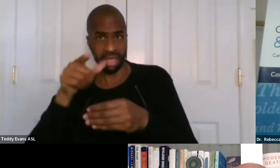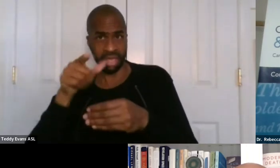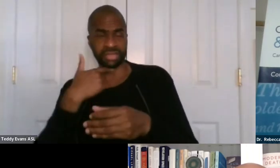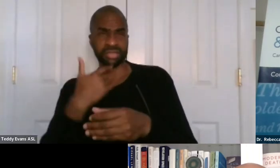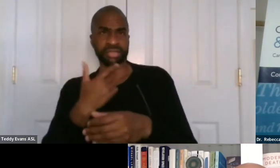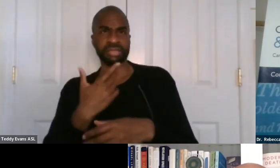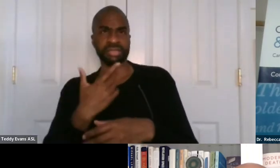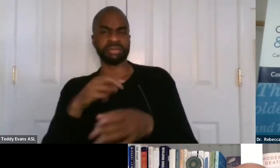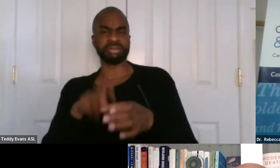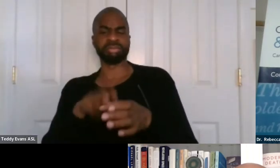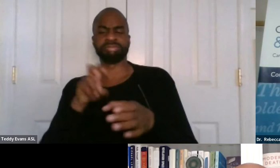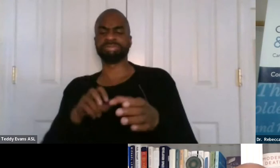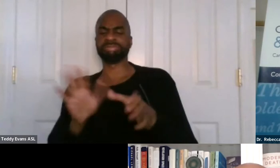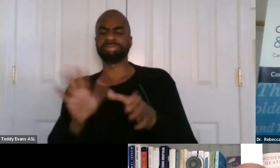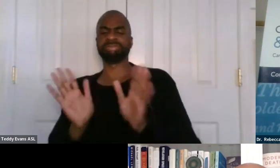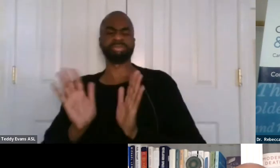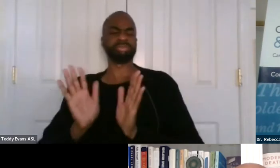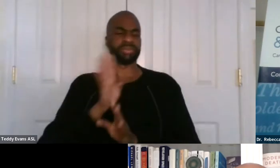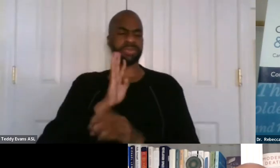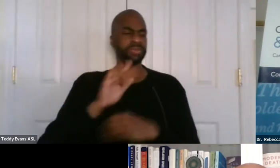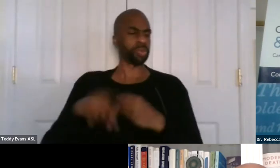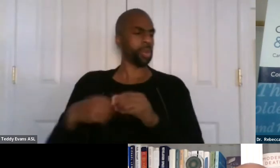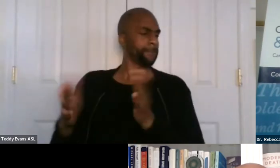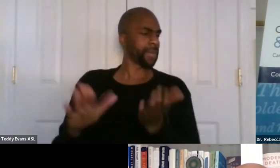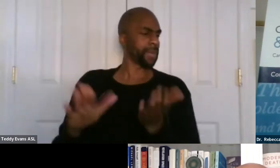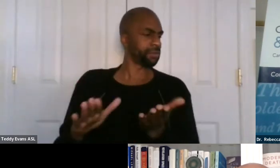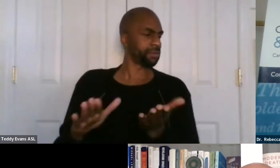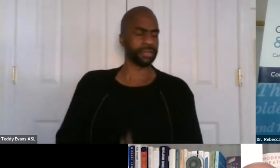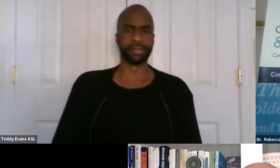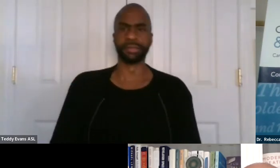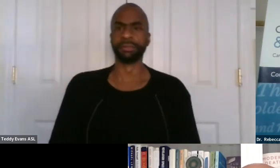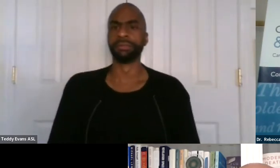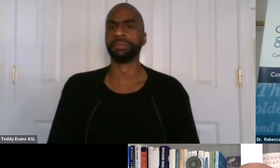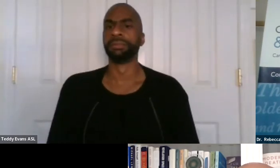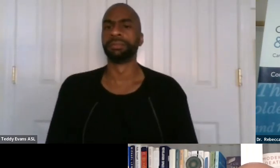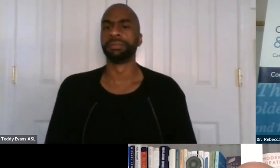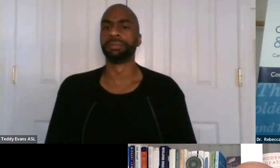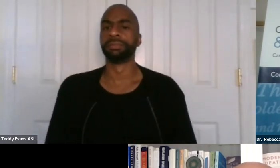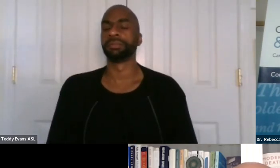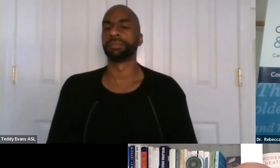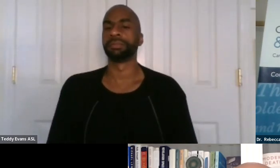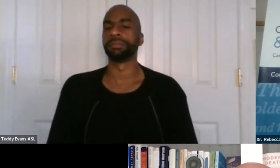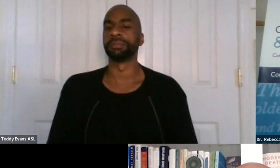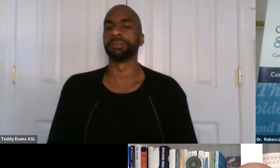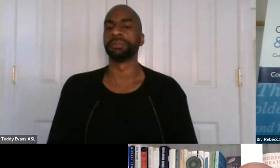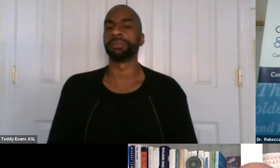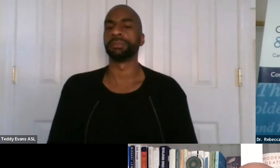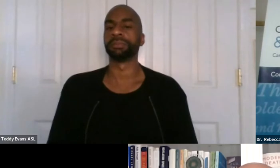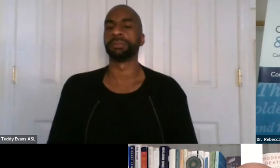into how medicine is able to help people at the end of life? Yeah, I mean, we're so